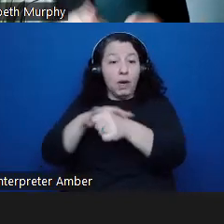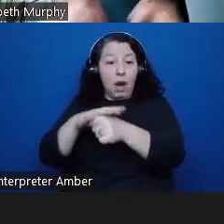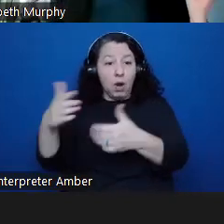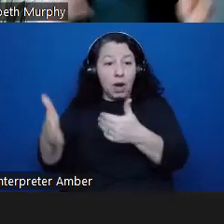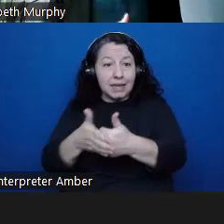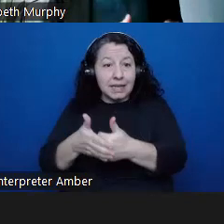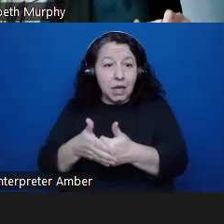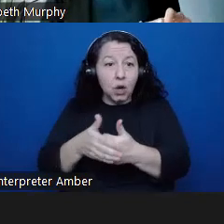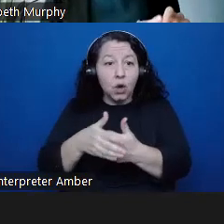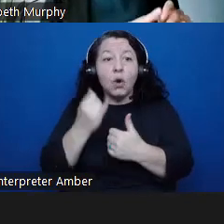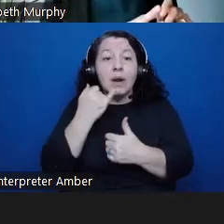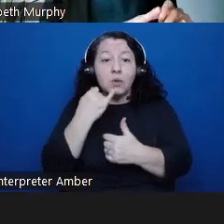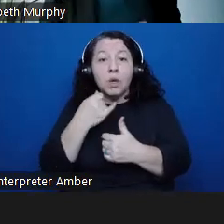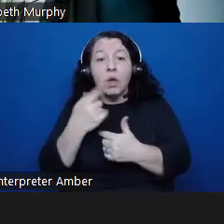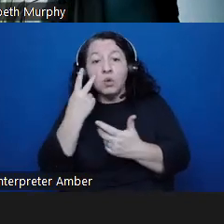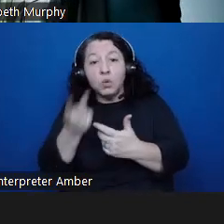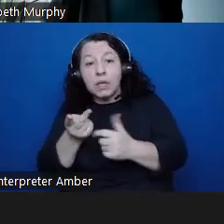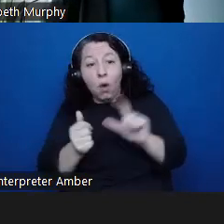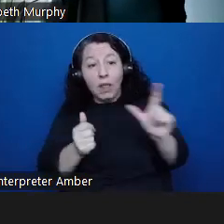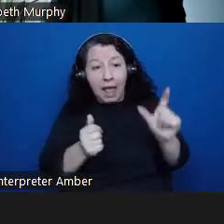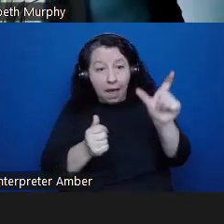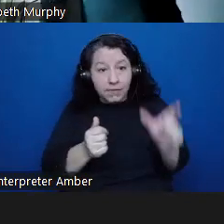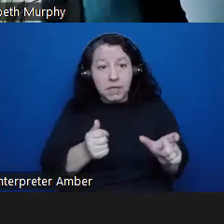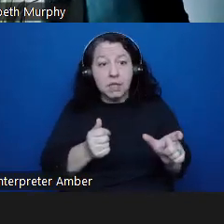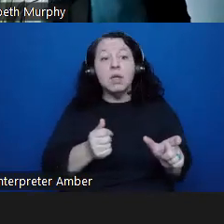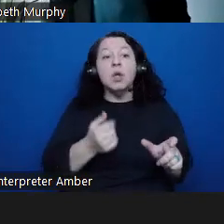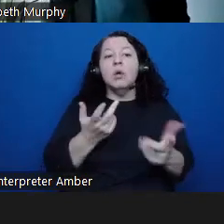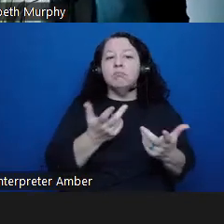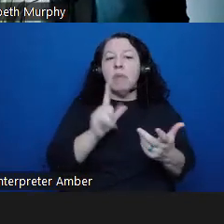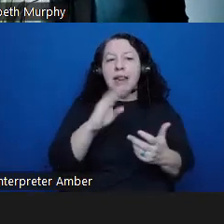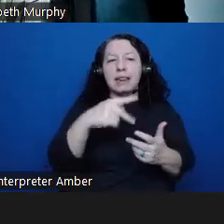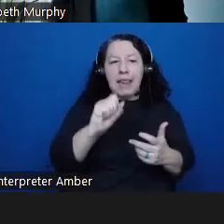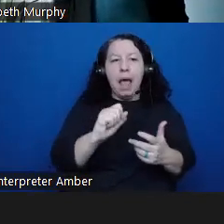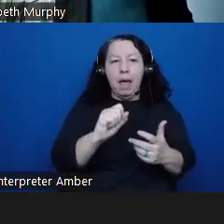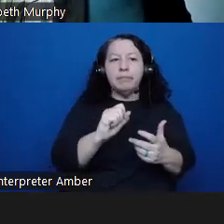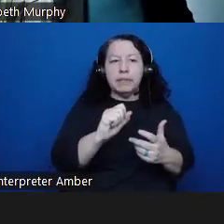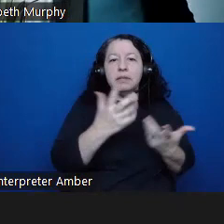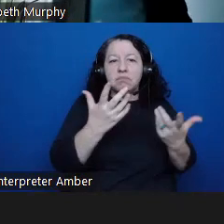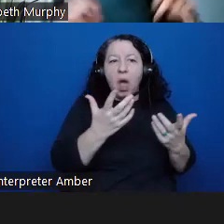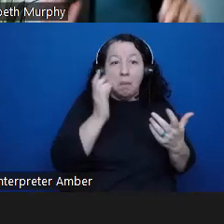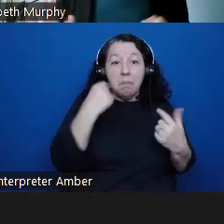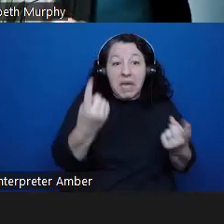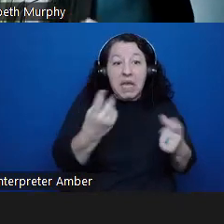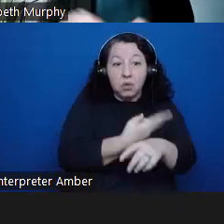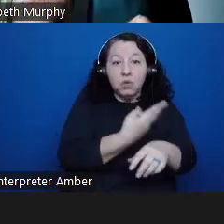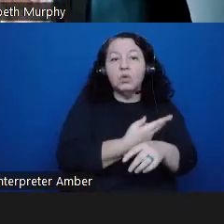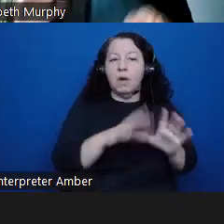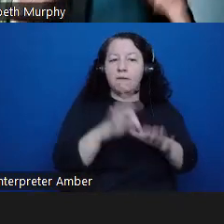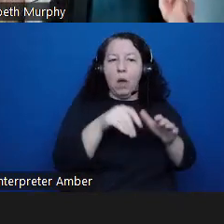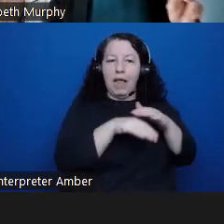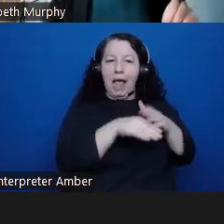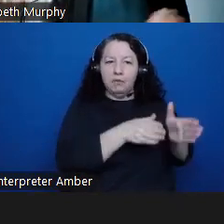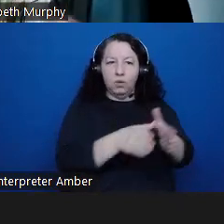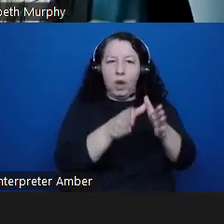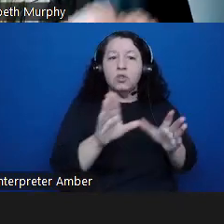left, used lamps were found in the access ways to the amphora kilns to provide light. And at Demirci